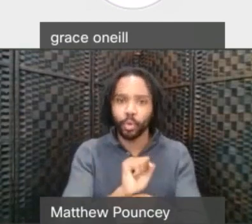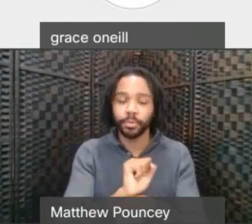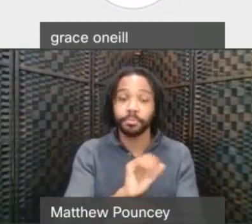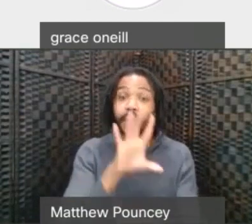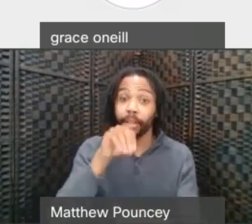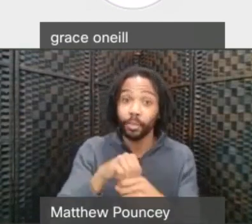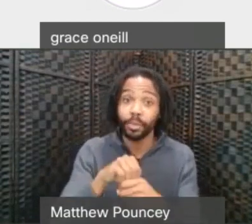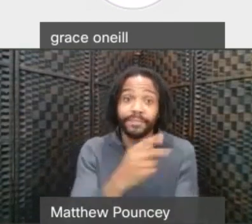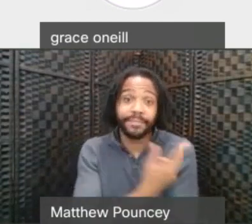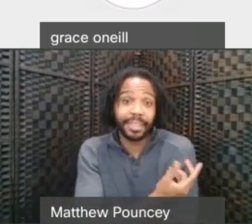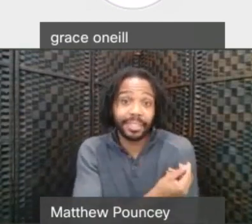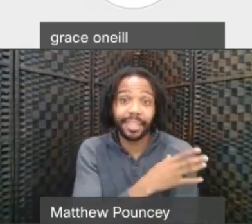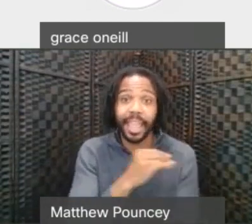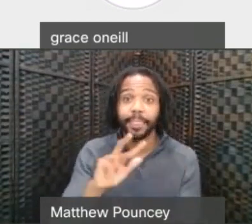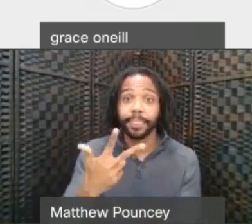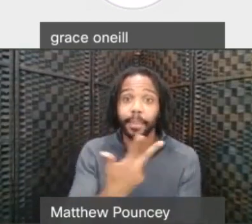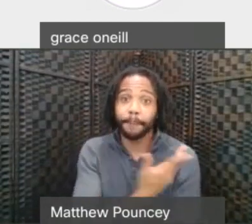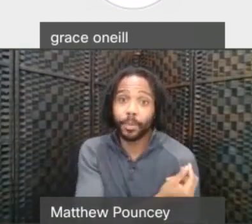booster status.